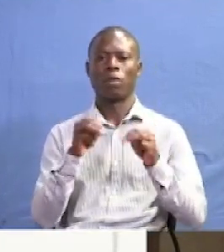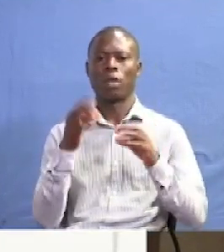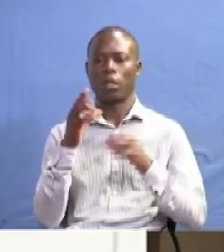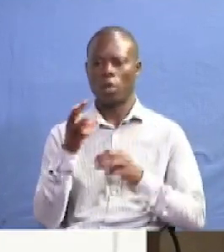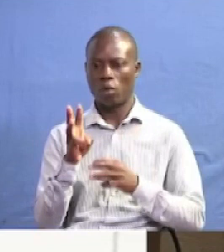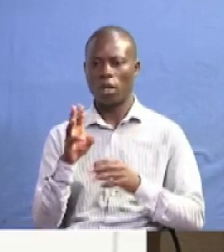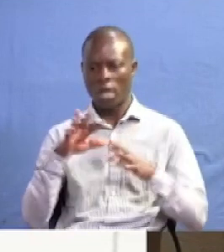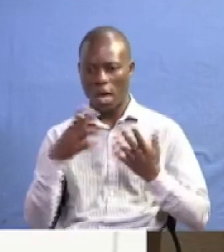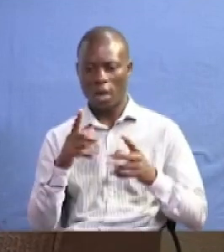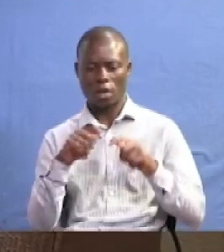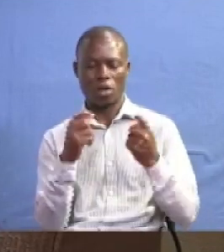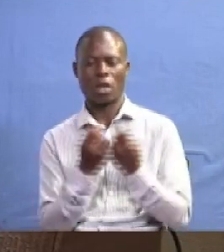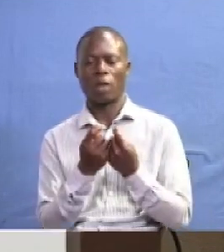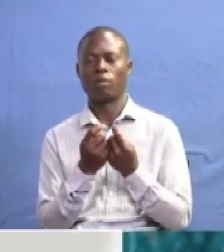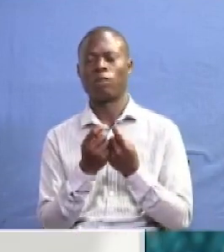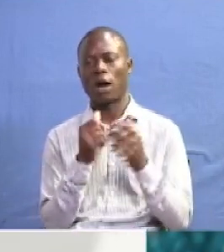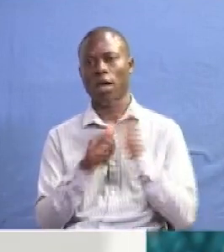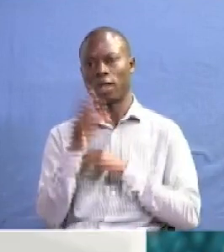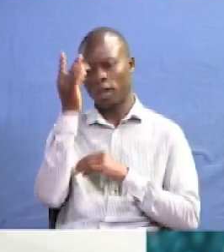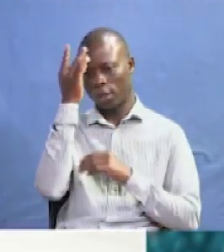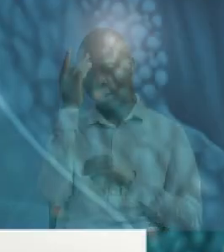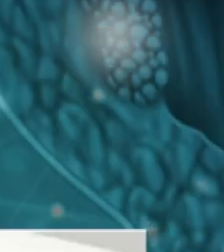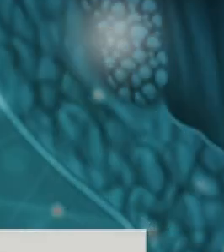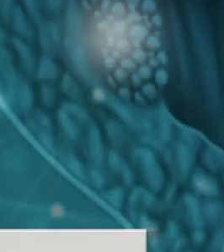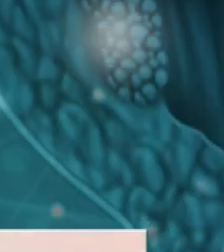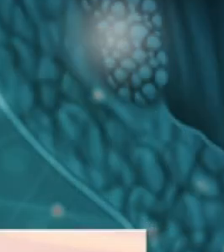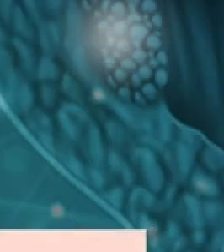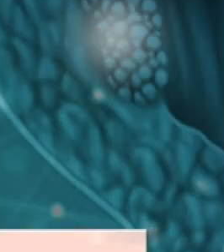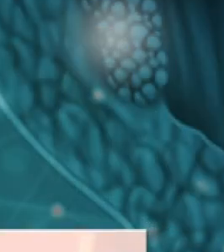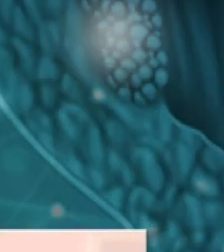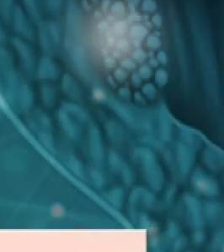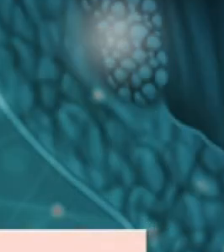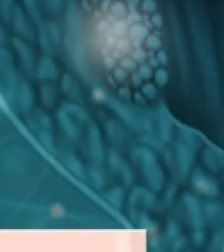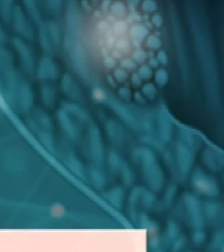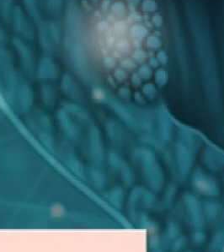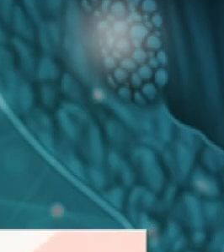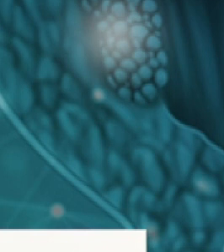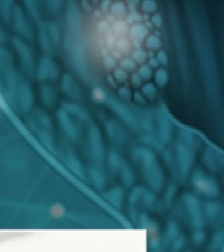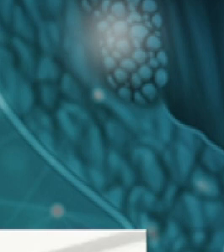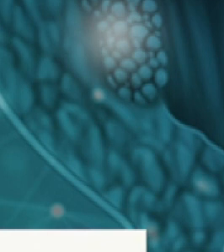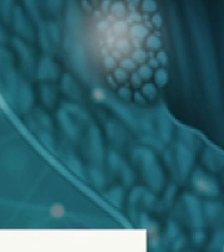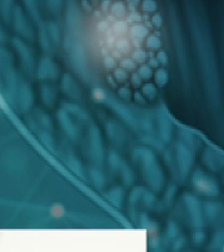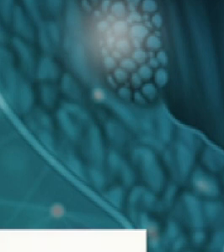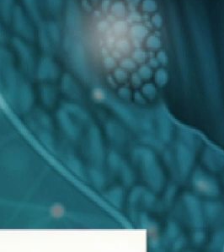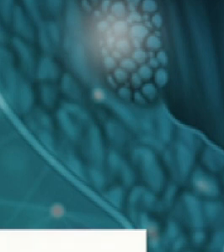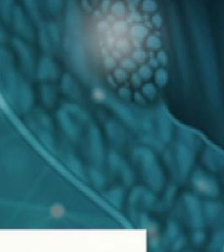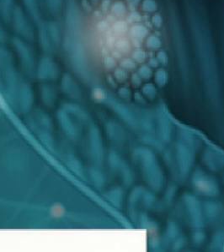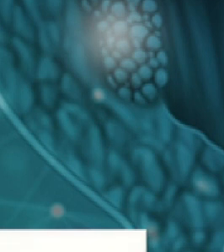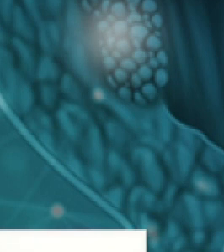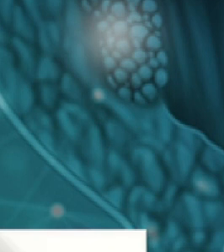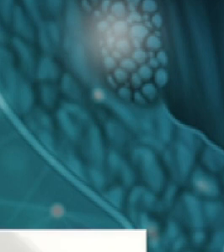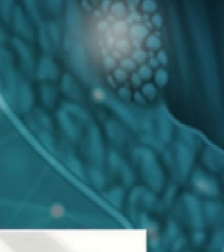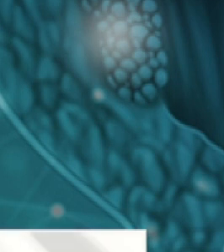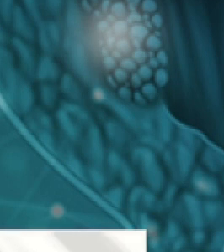depending on the type of endometriosis. The treatments include hormonal therapy, where drugs modify the